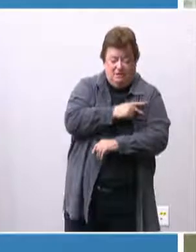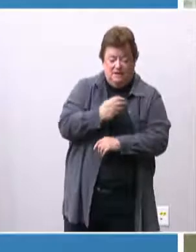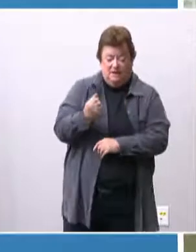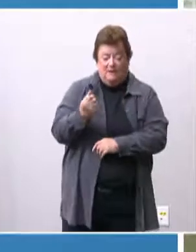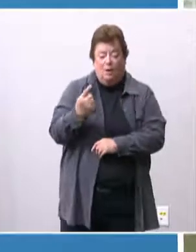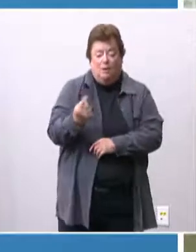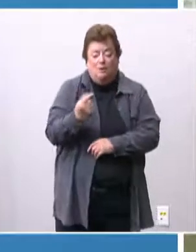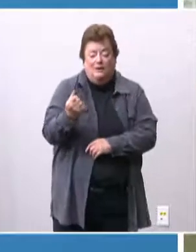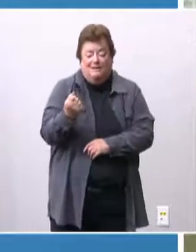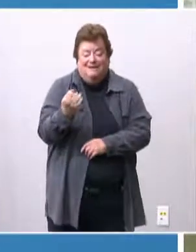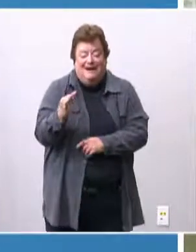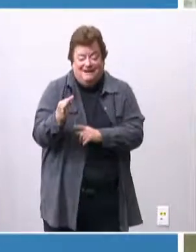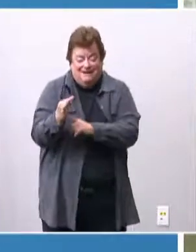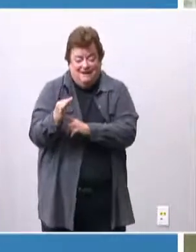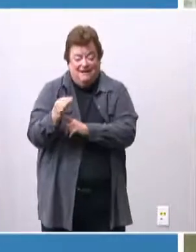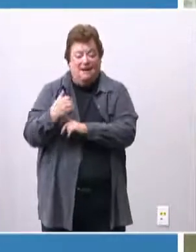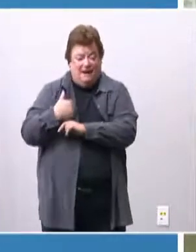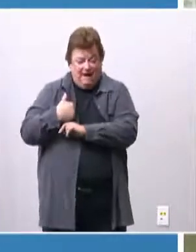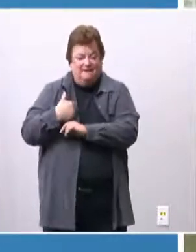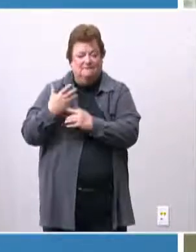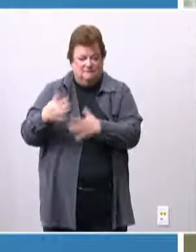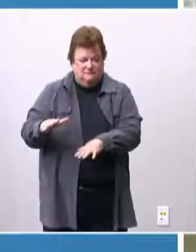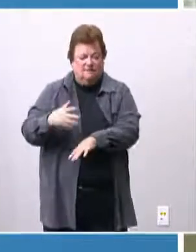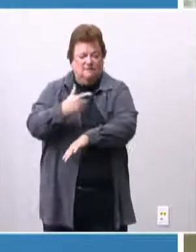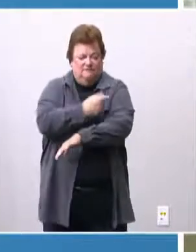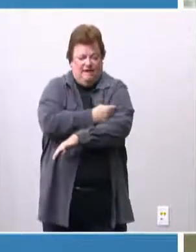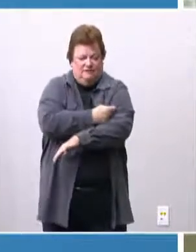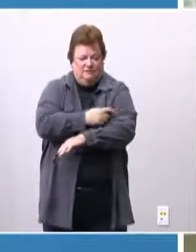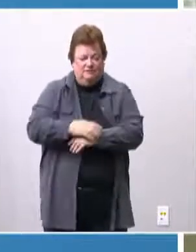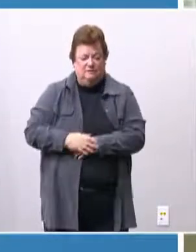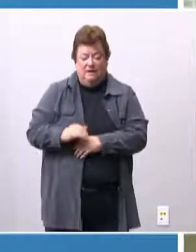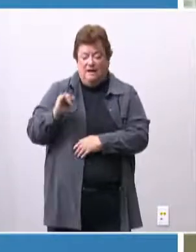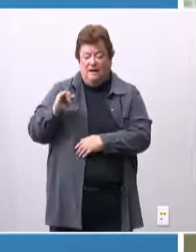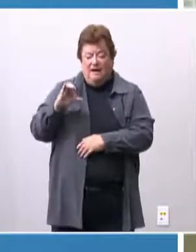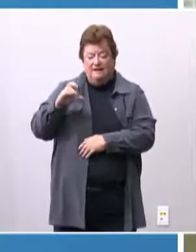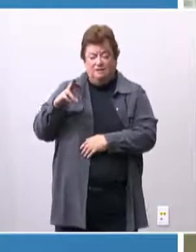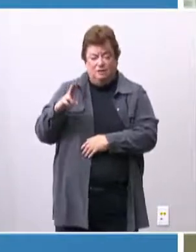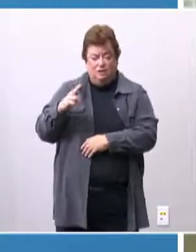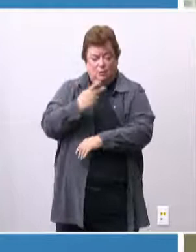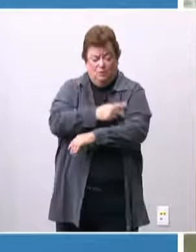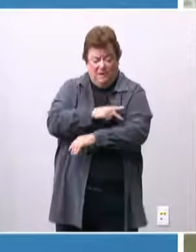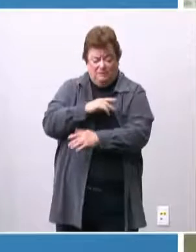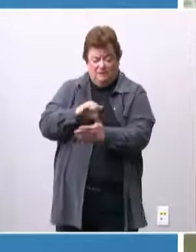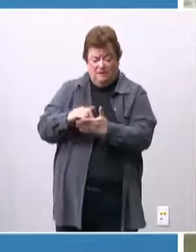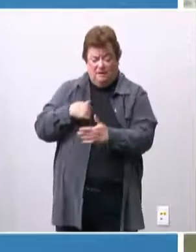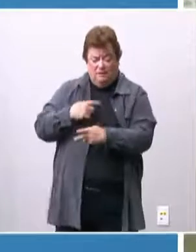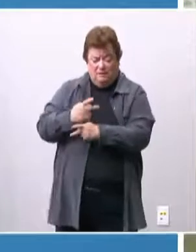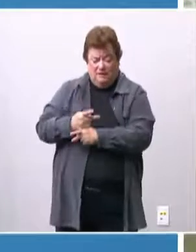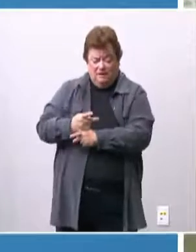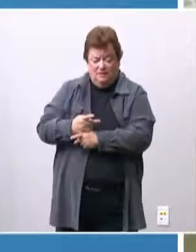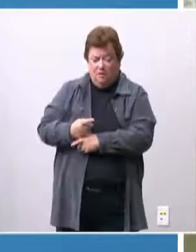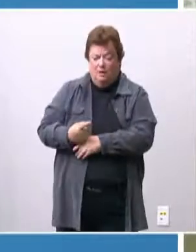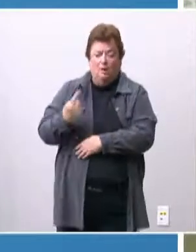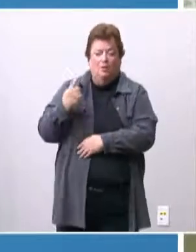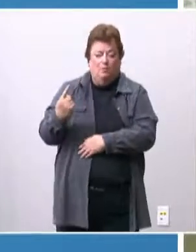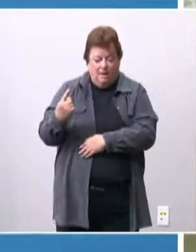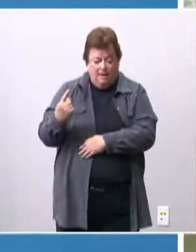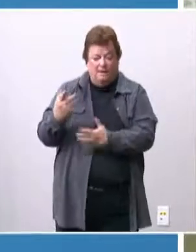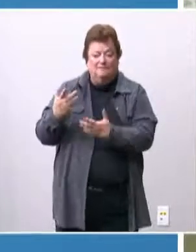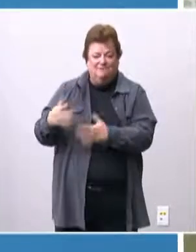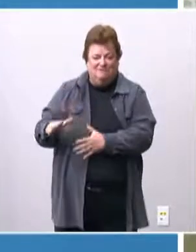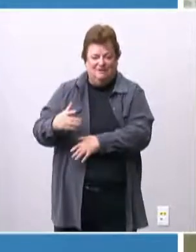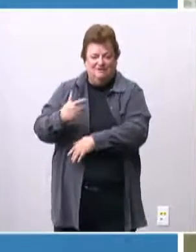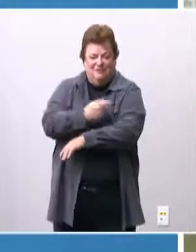only 19 are vaccinated. Out of the ICU patients taken care of, only 1 is